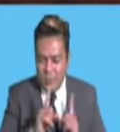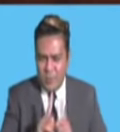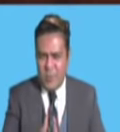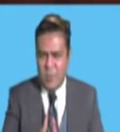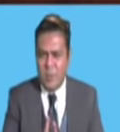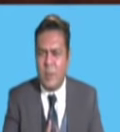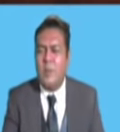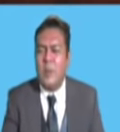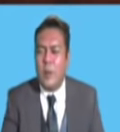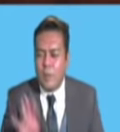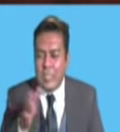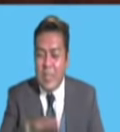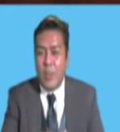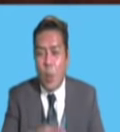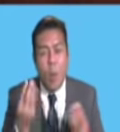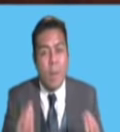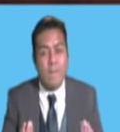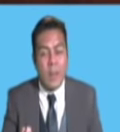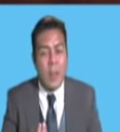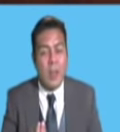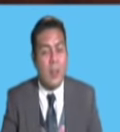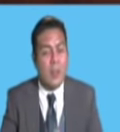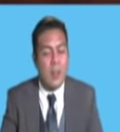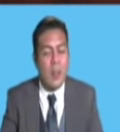mandate in overseeing the welfare and the good governance of the